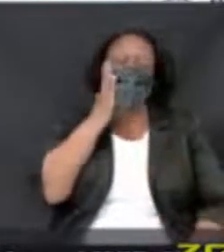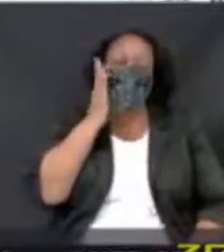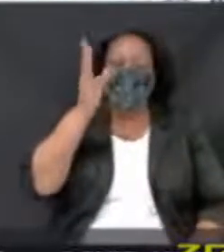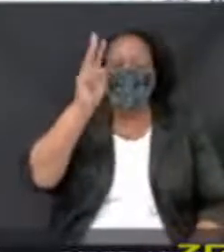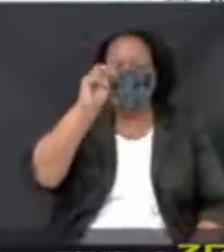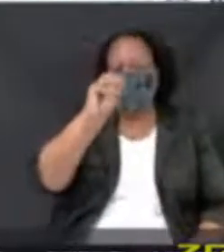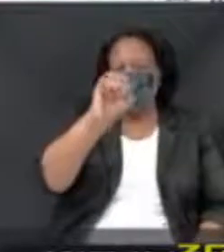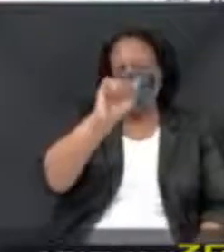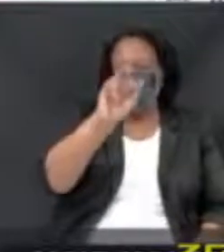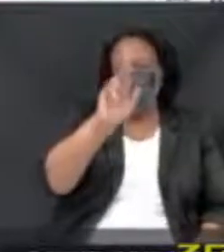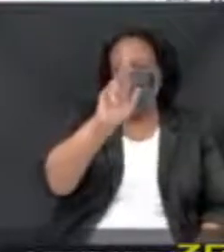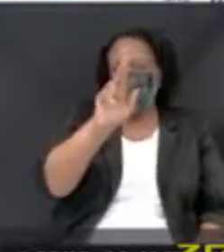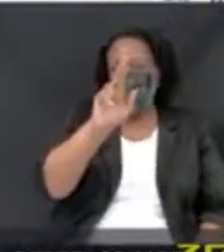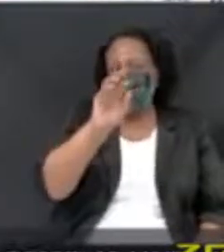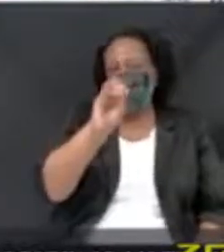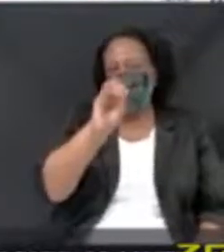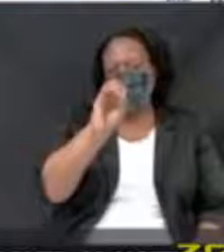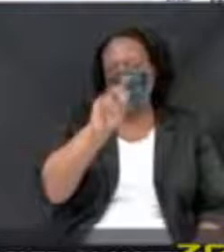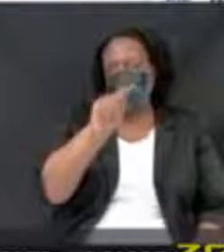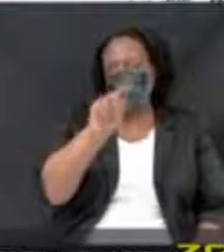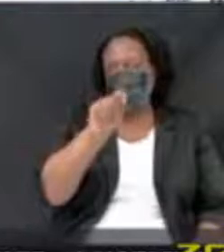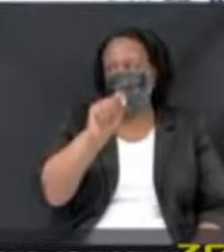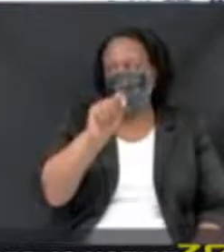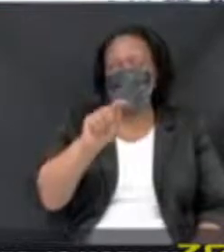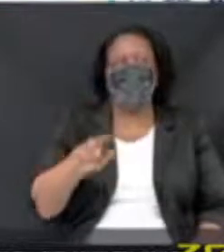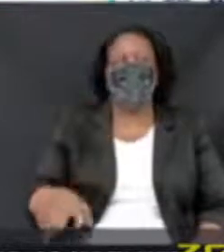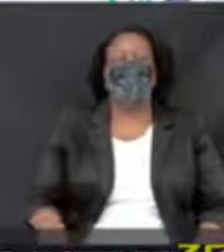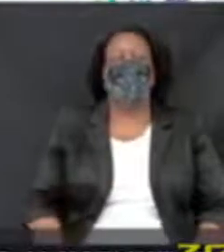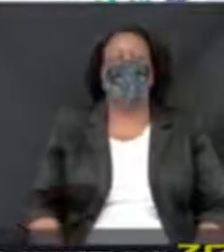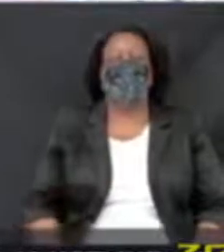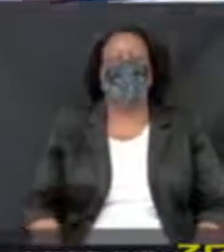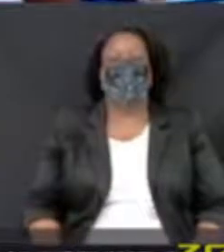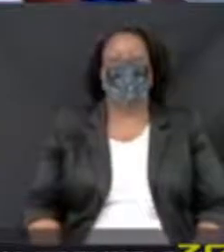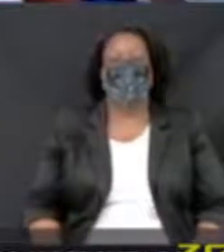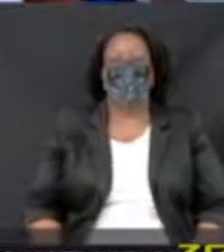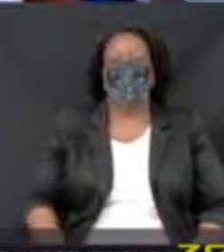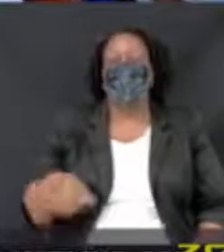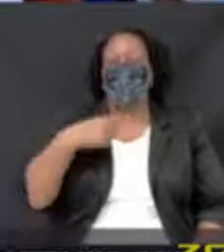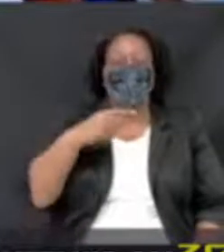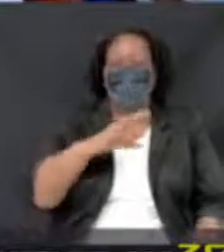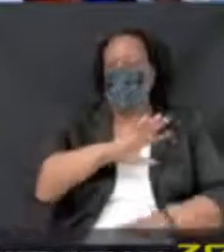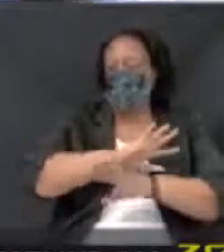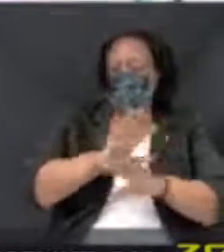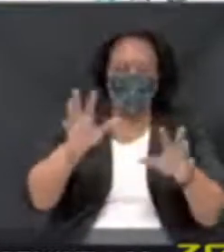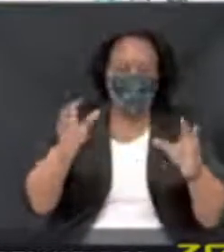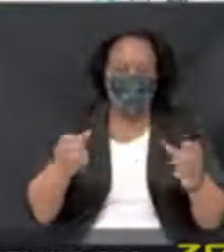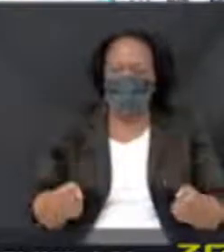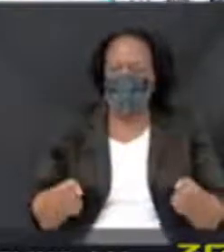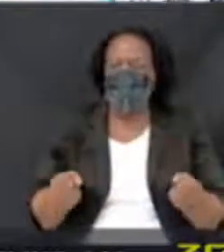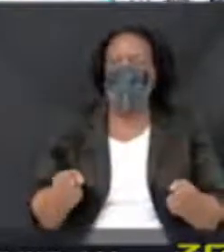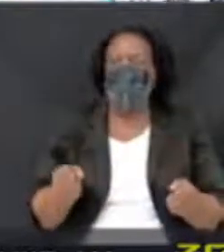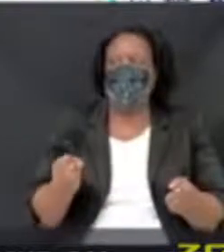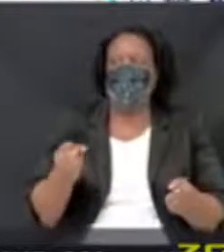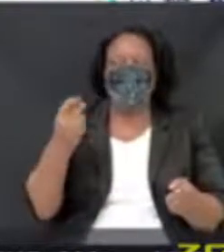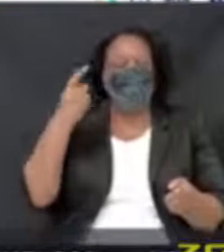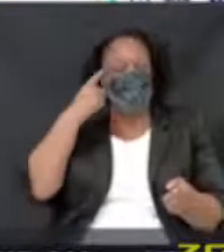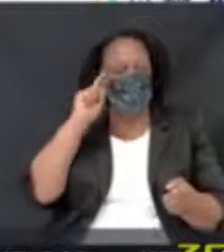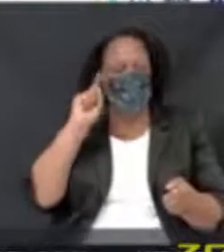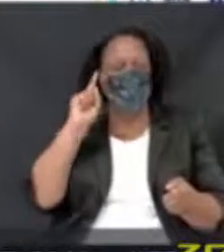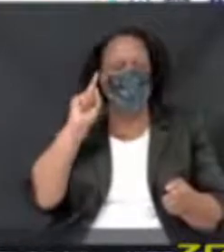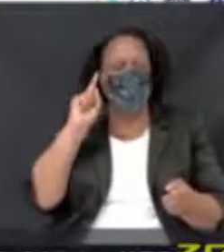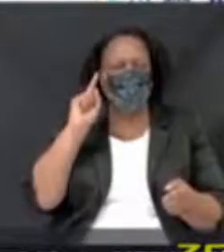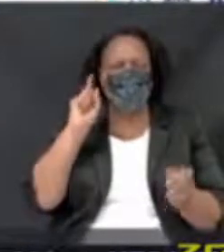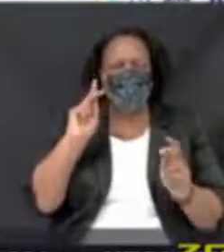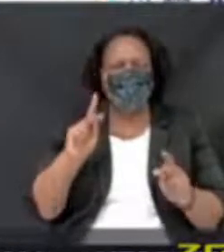Thank you, Mr. Williams. And no, the policy is not for Marriott alone. Policies are standard across the board for everyone.